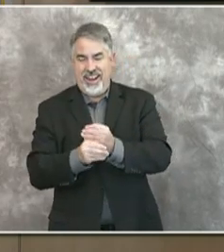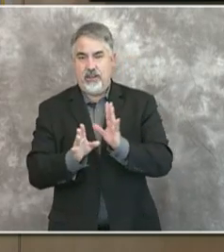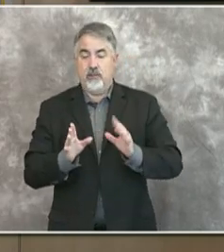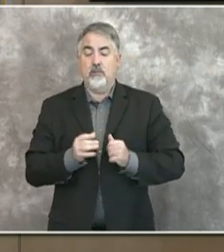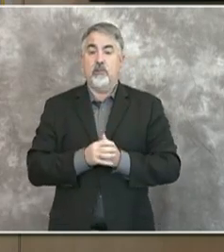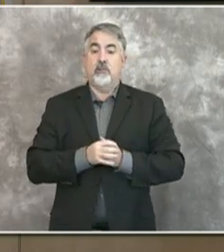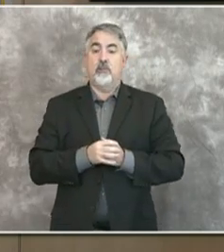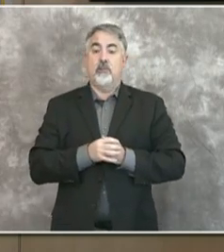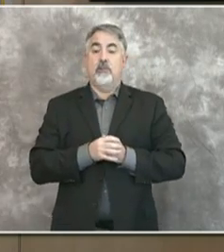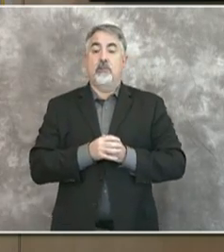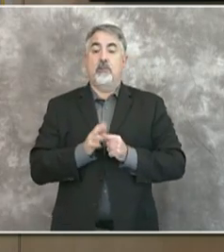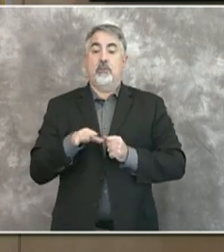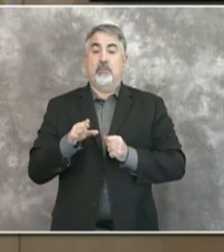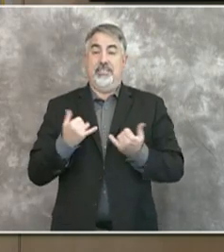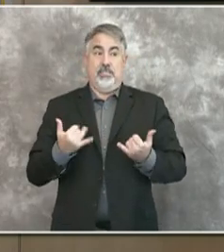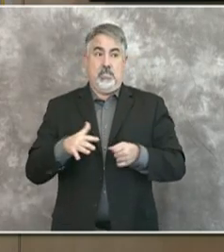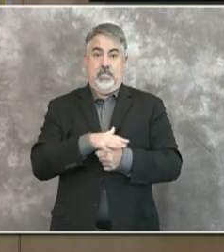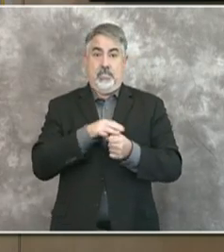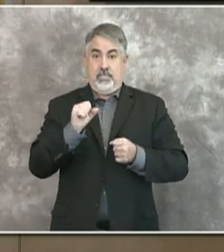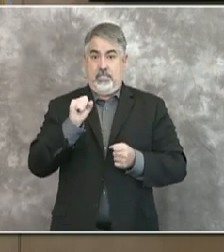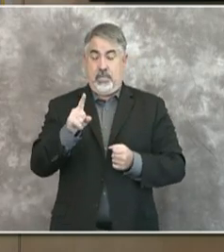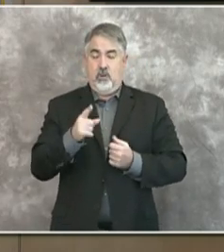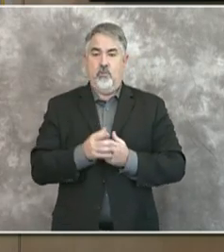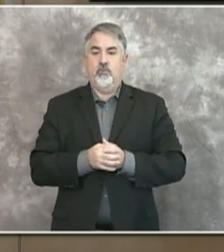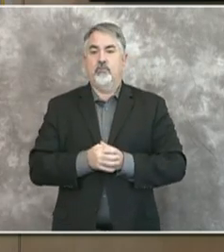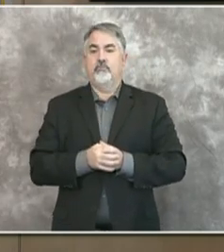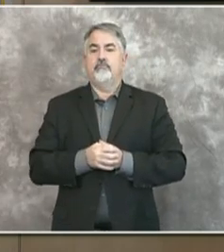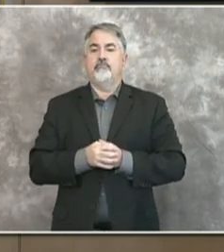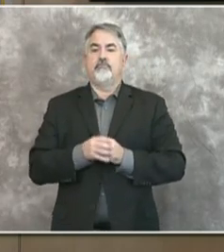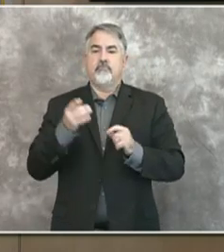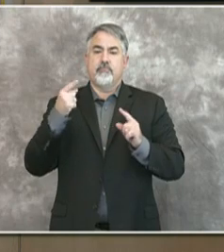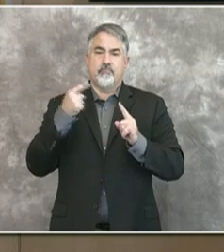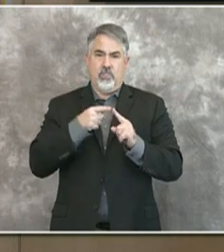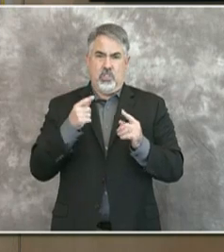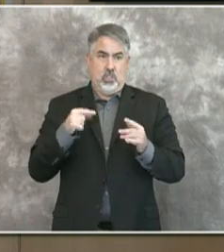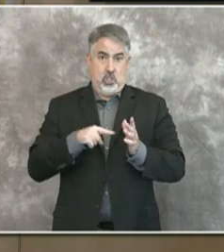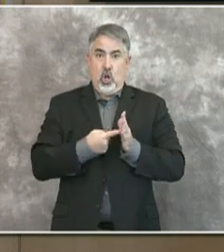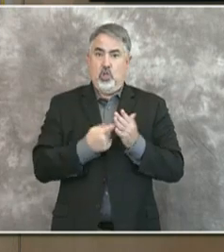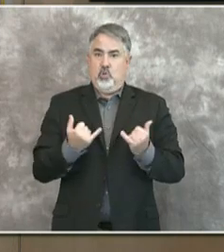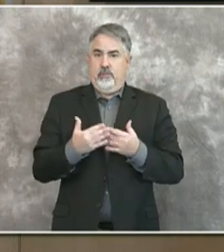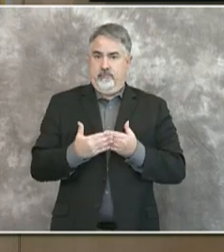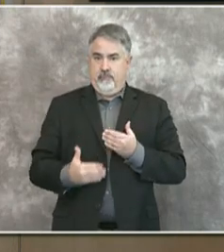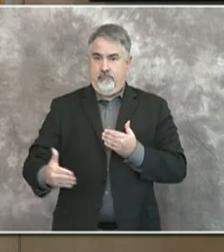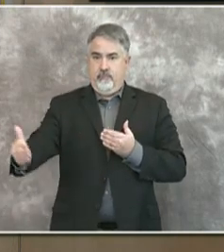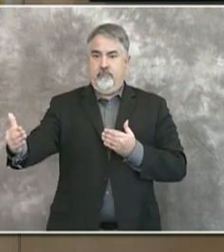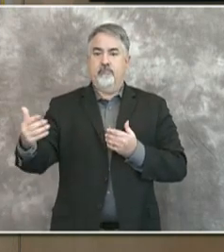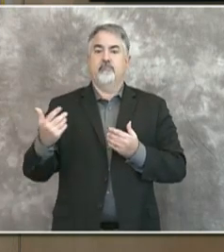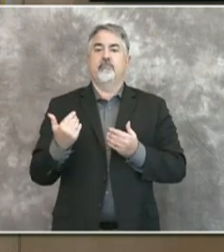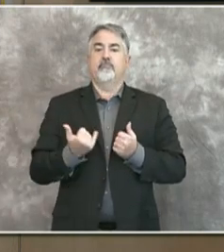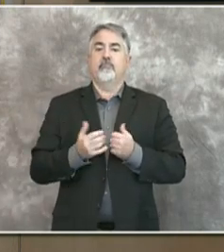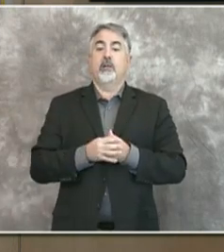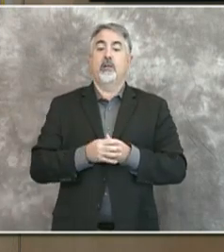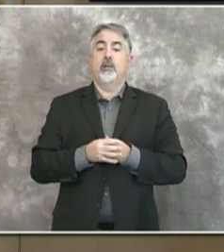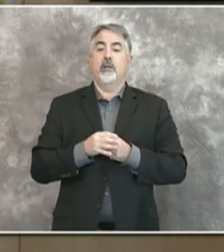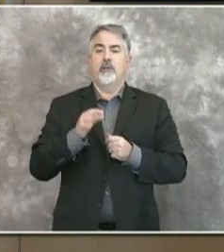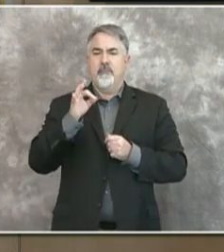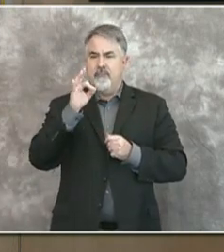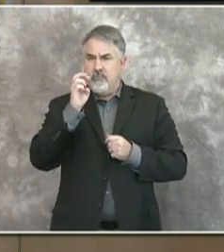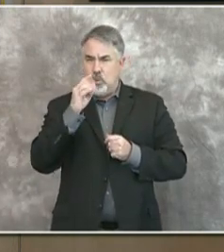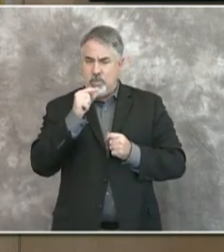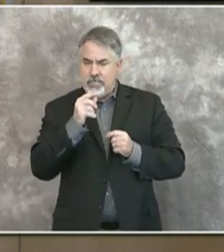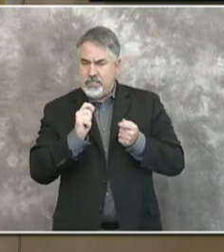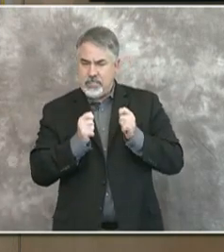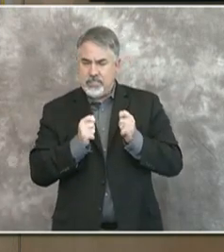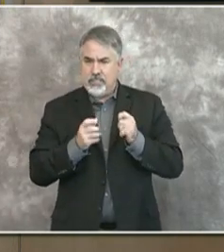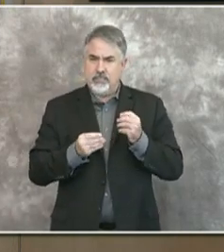Diego. As it relates to our public health change orders effective today, going in effect today, we are making a few changes primarily